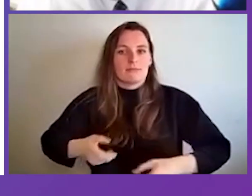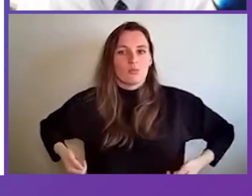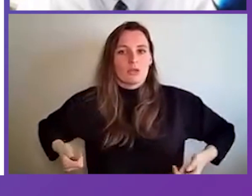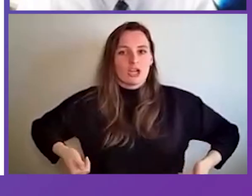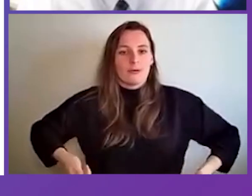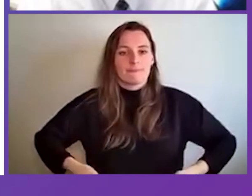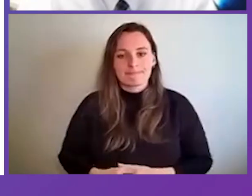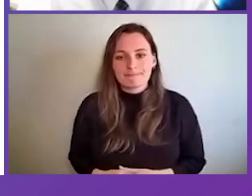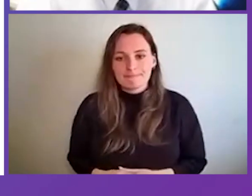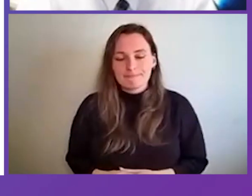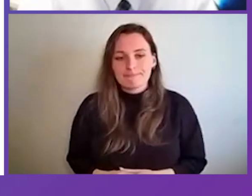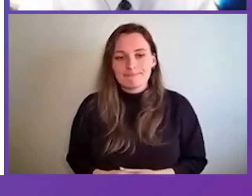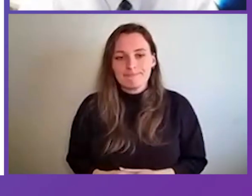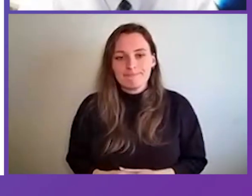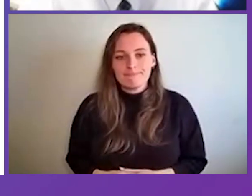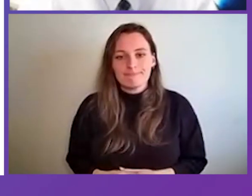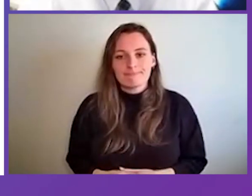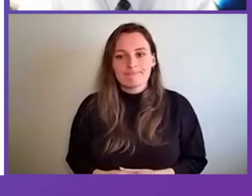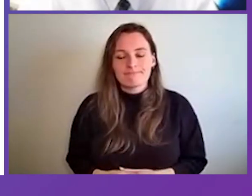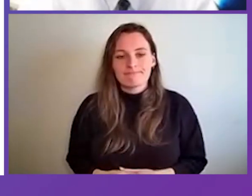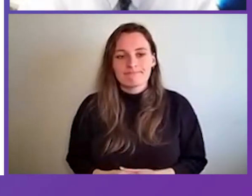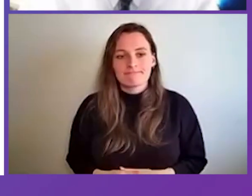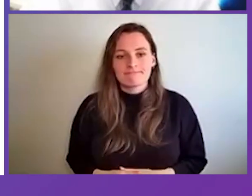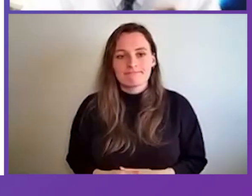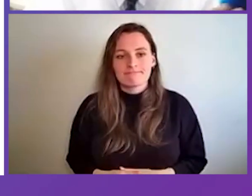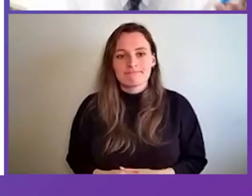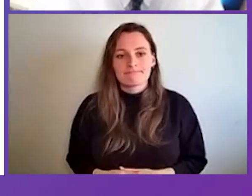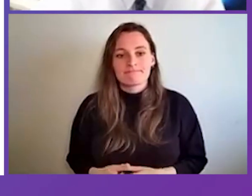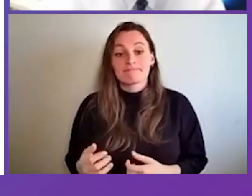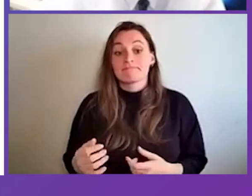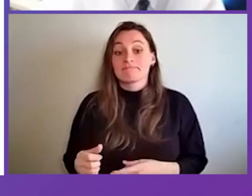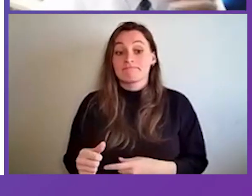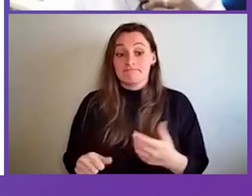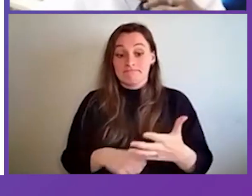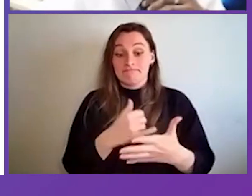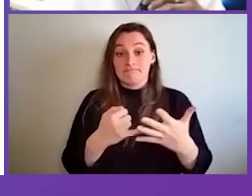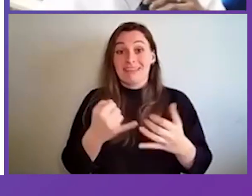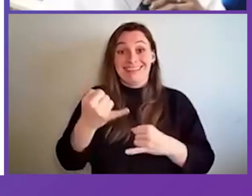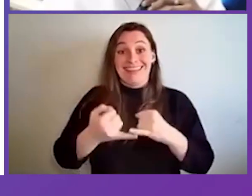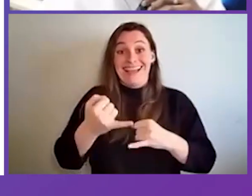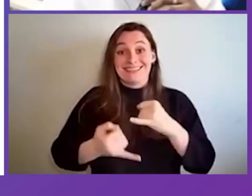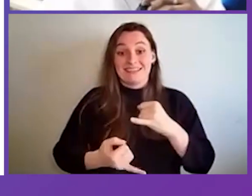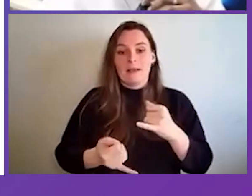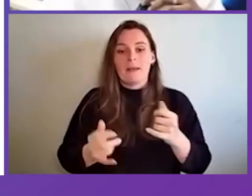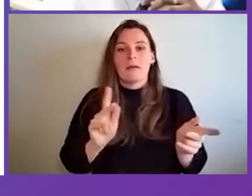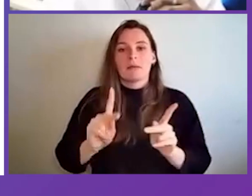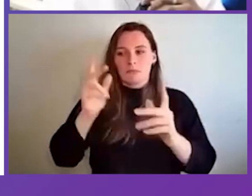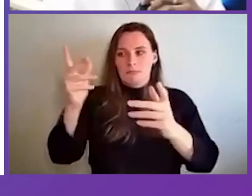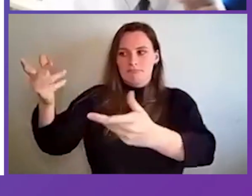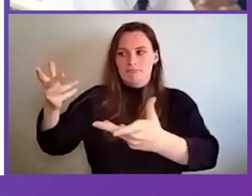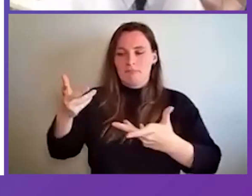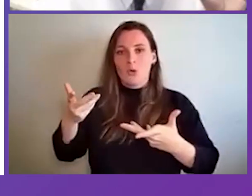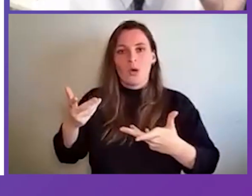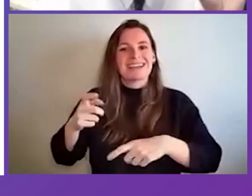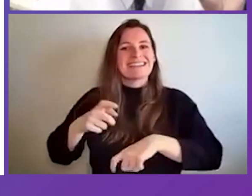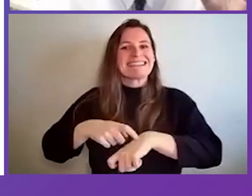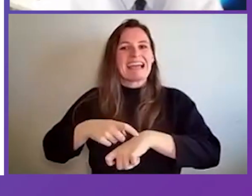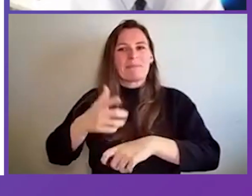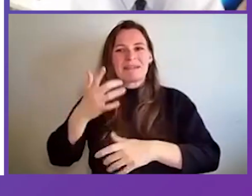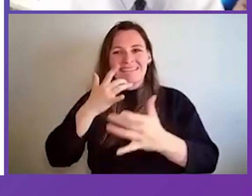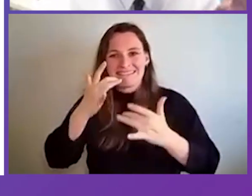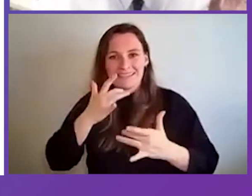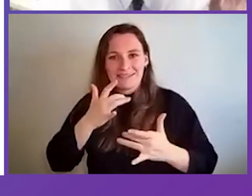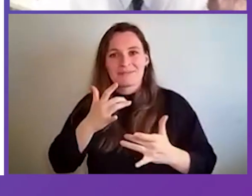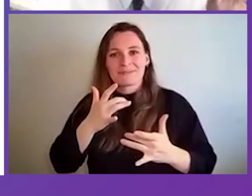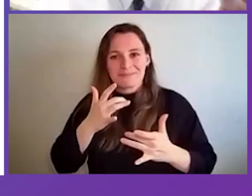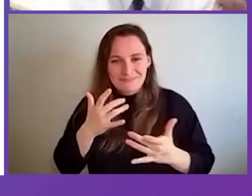Here. And the last point is people have noted limited time. So if a